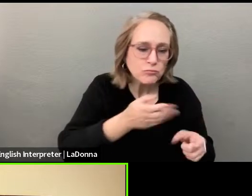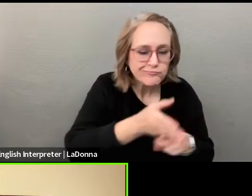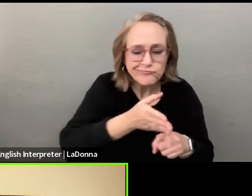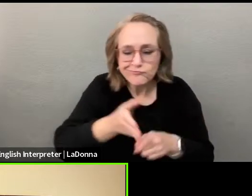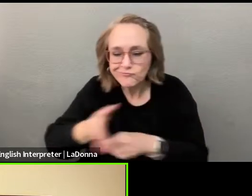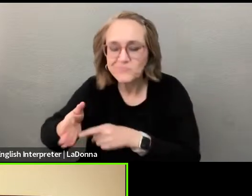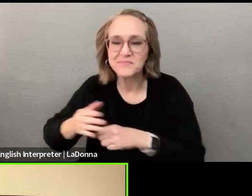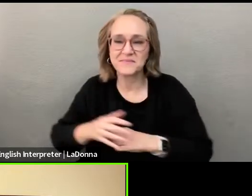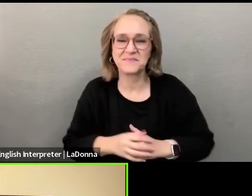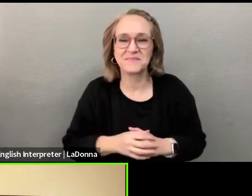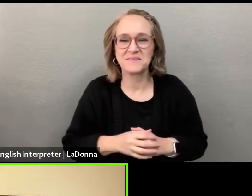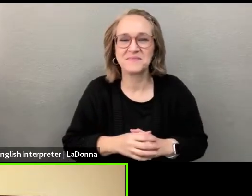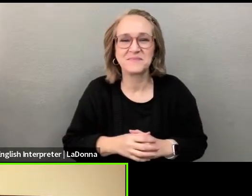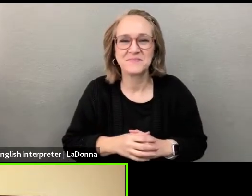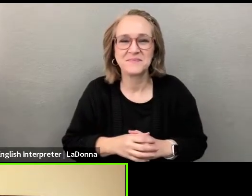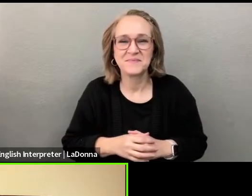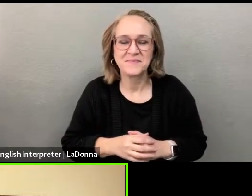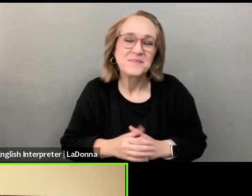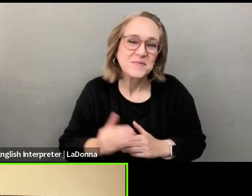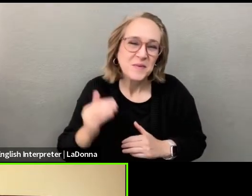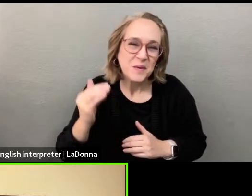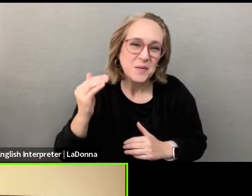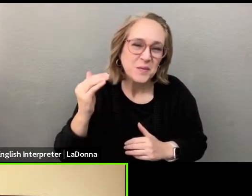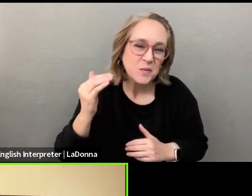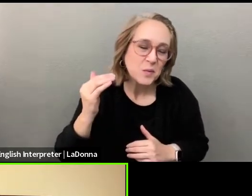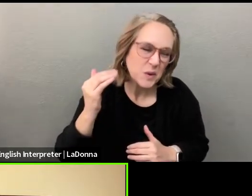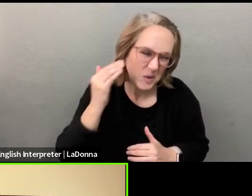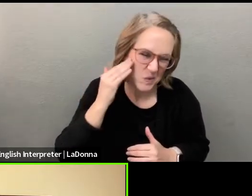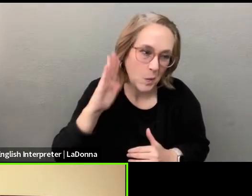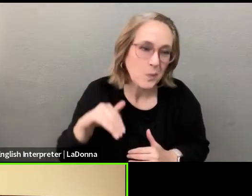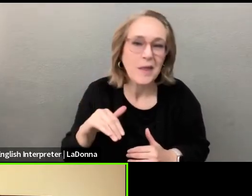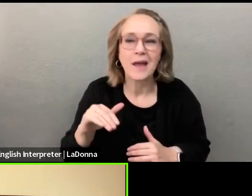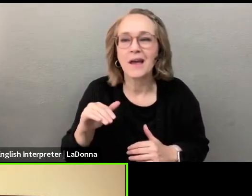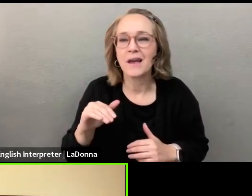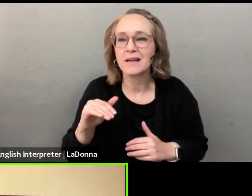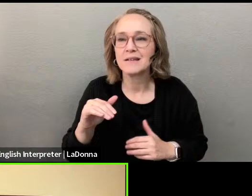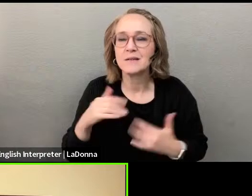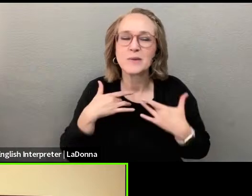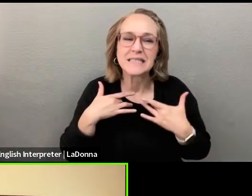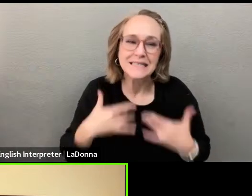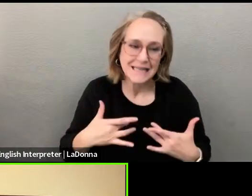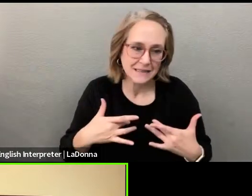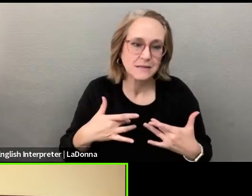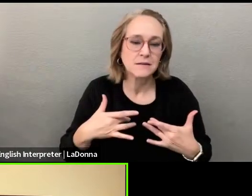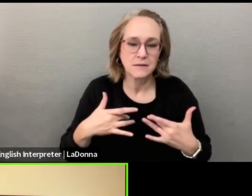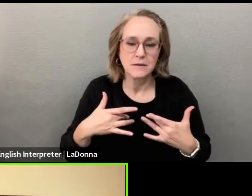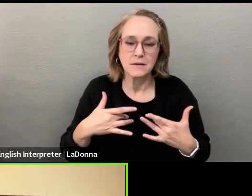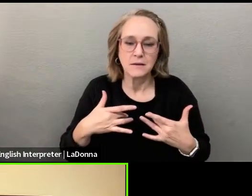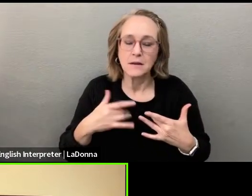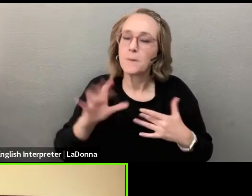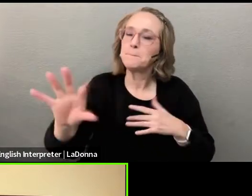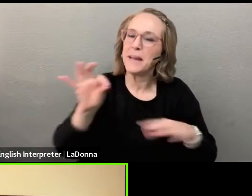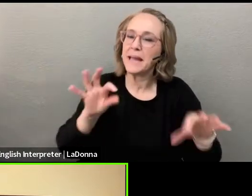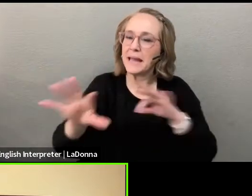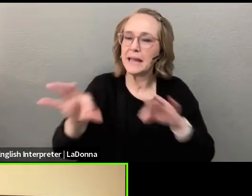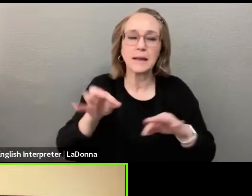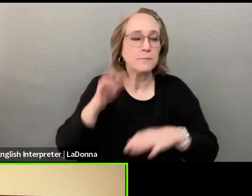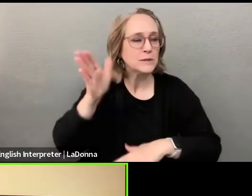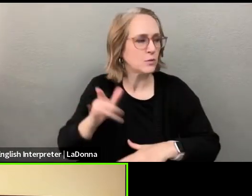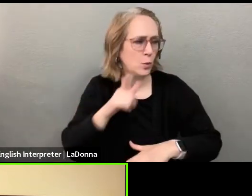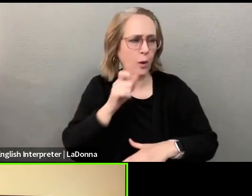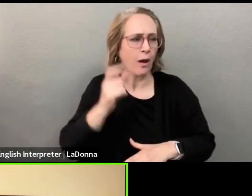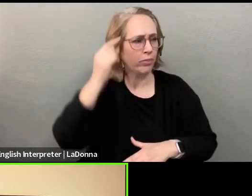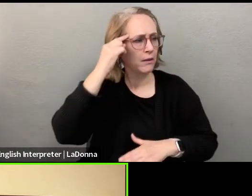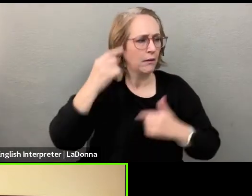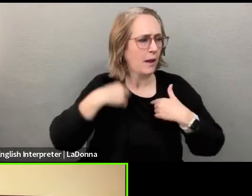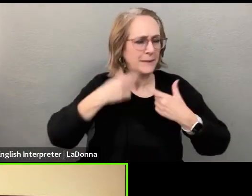we always kind of set the presenters to topics that we think we would like to hear